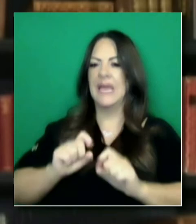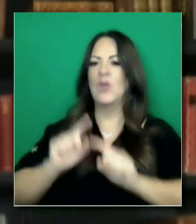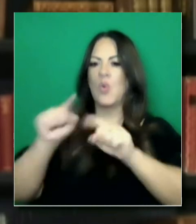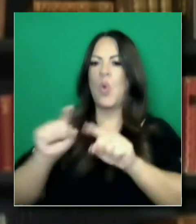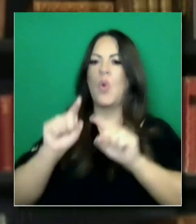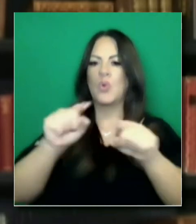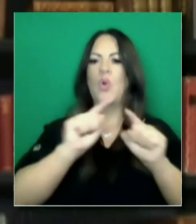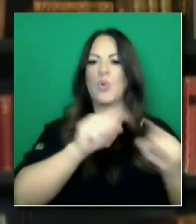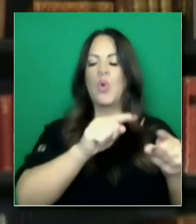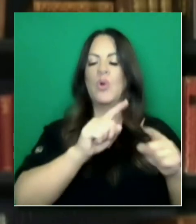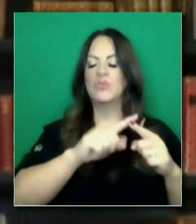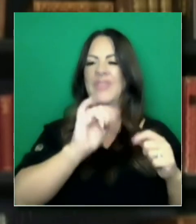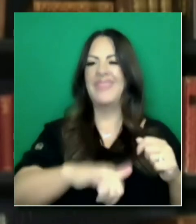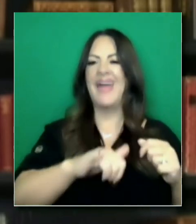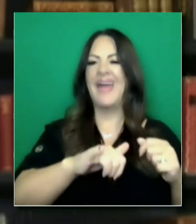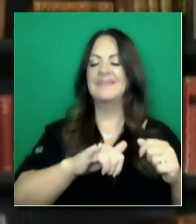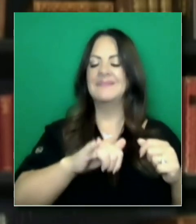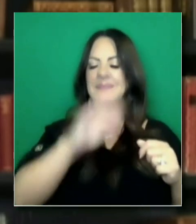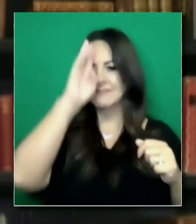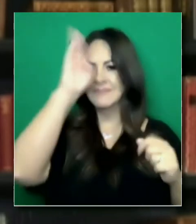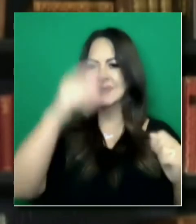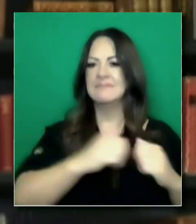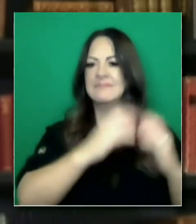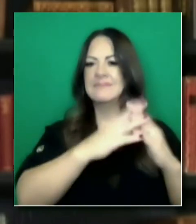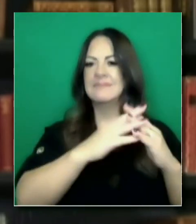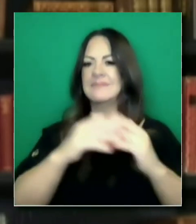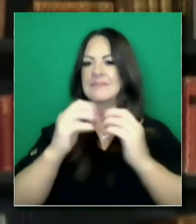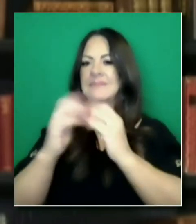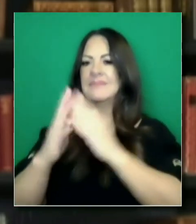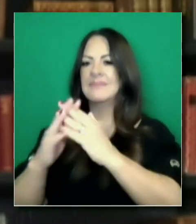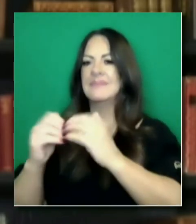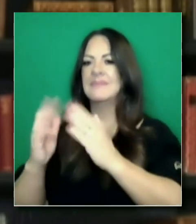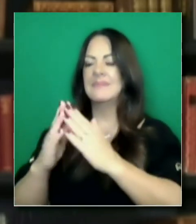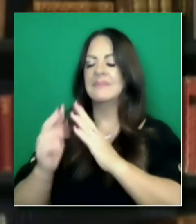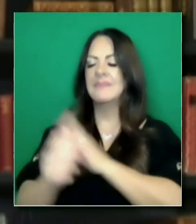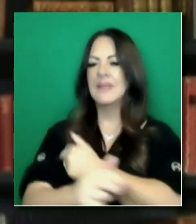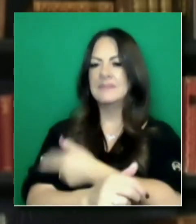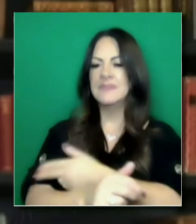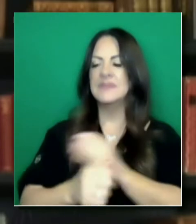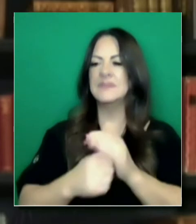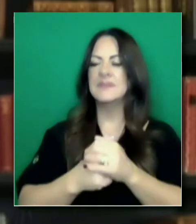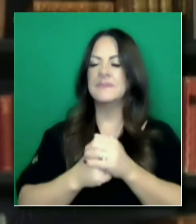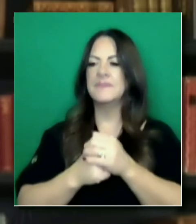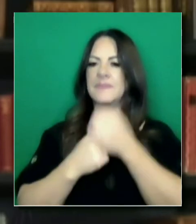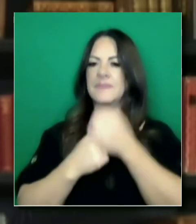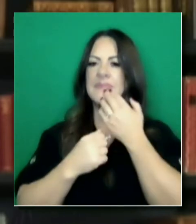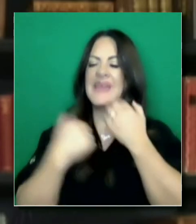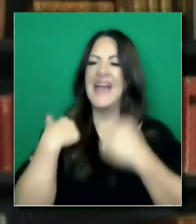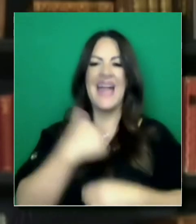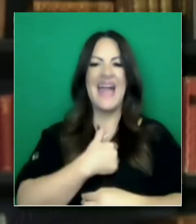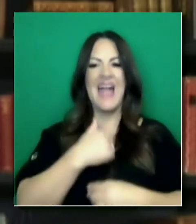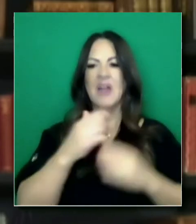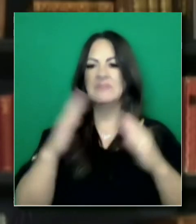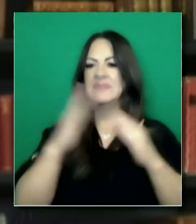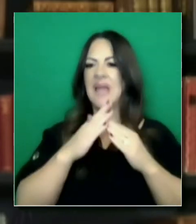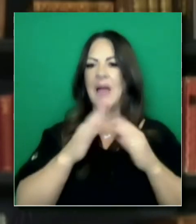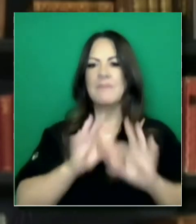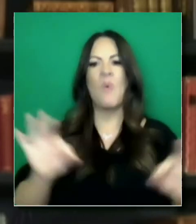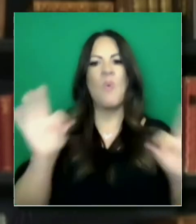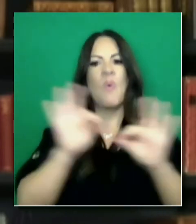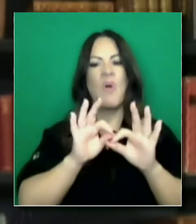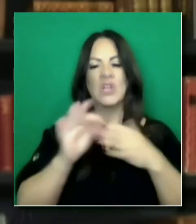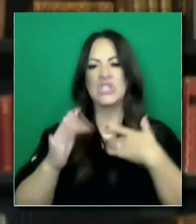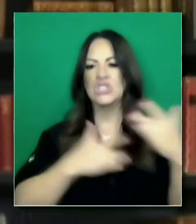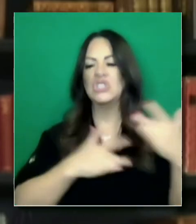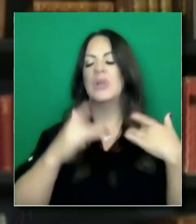is less of an issue. It's an issue, but it's less of an issue than staffing. And staffing remains our top priority. That's why we highlighted a little bit